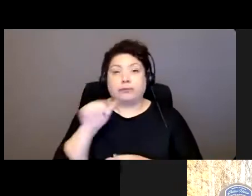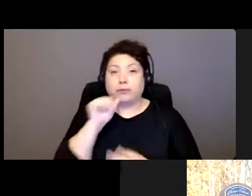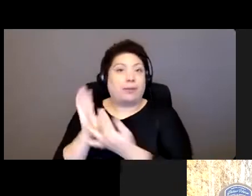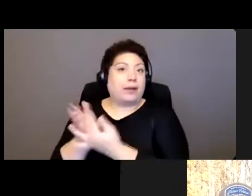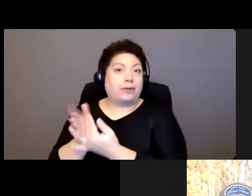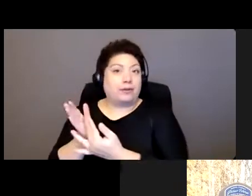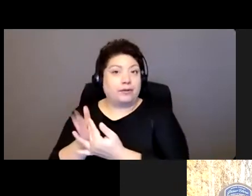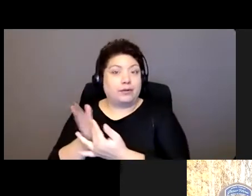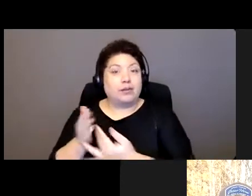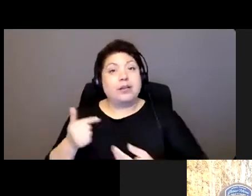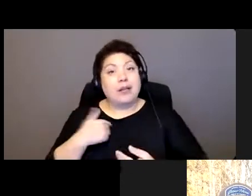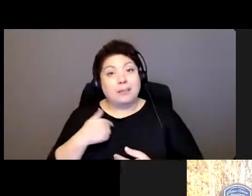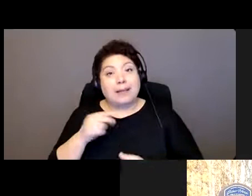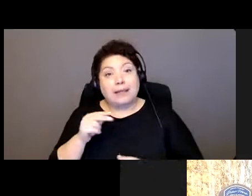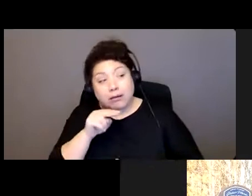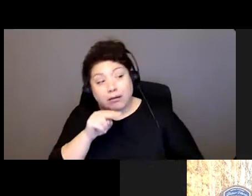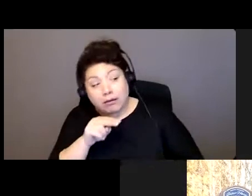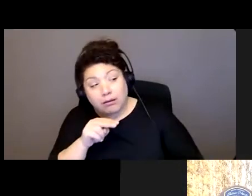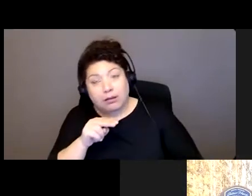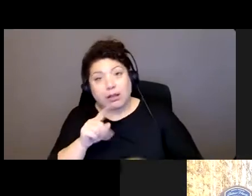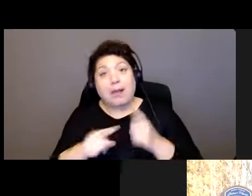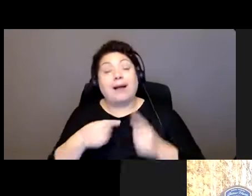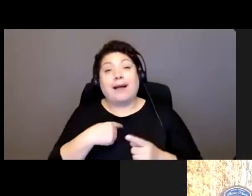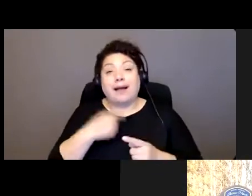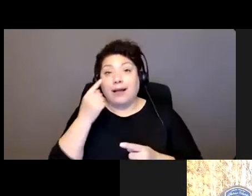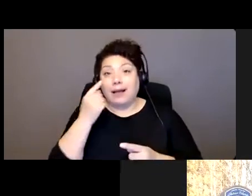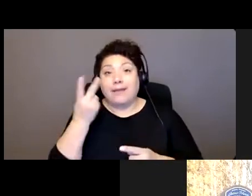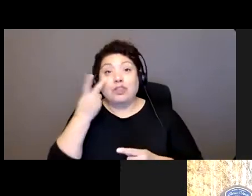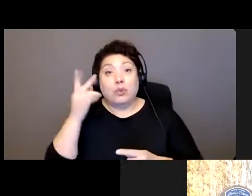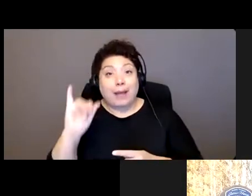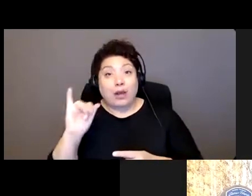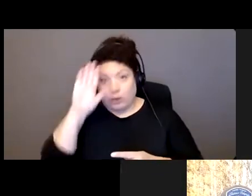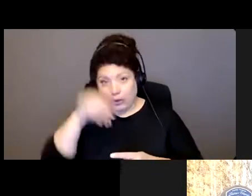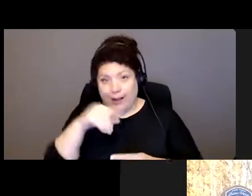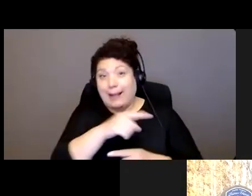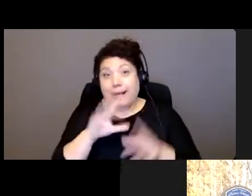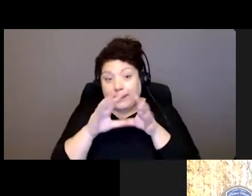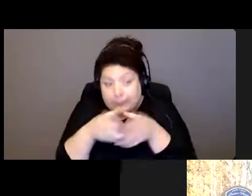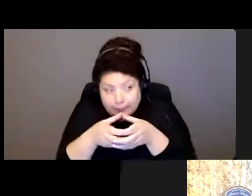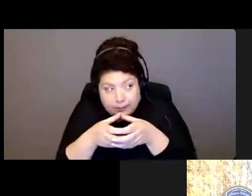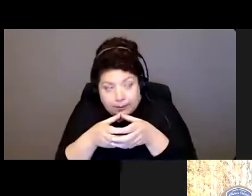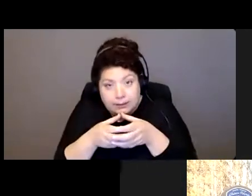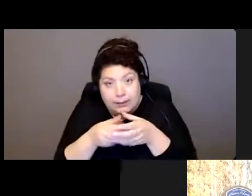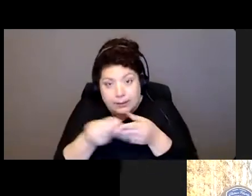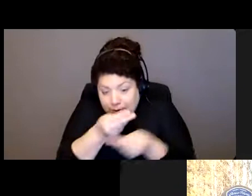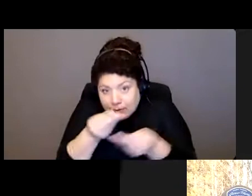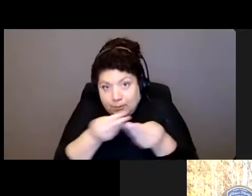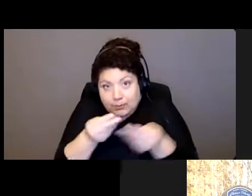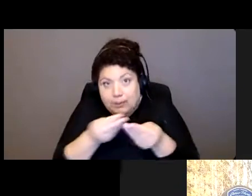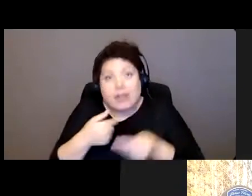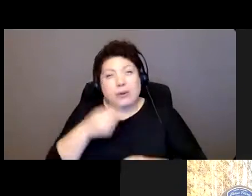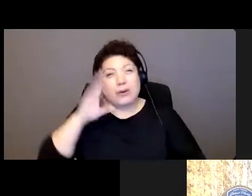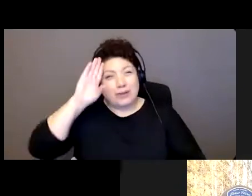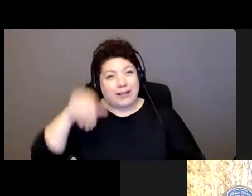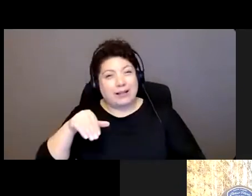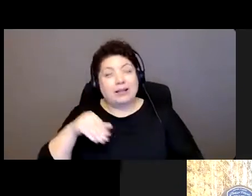And I try to look, but I can't see that good, so I'm visually impaired. I know they're doing something, and I know